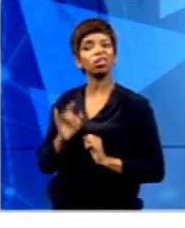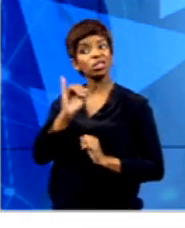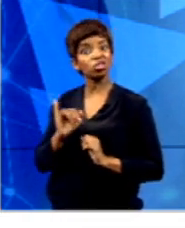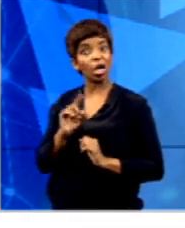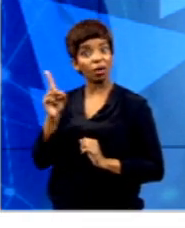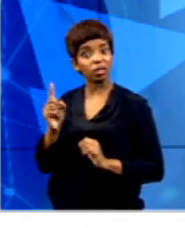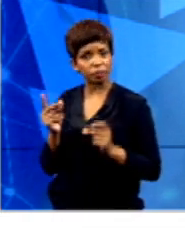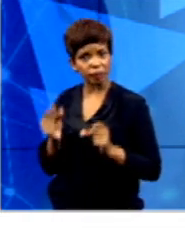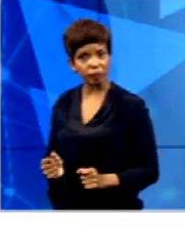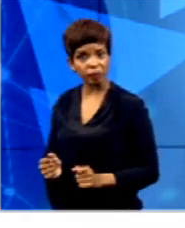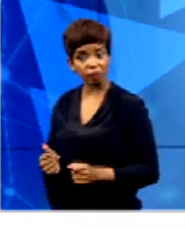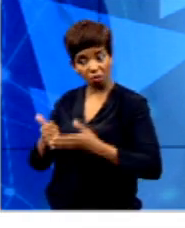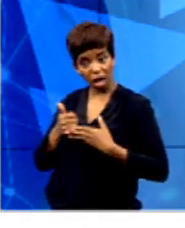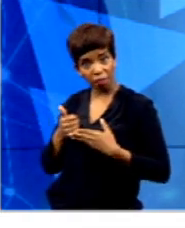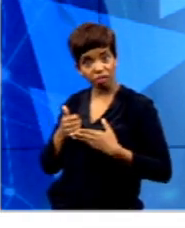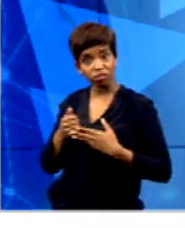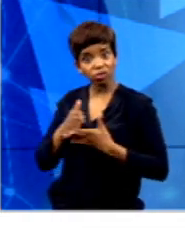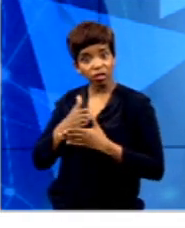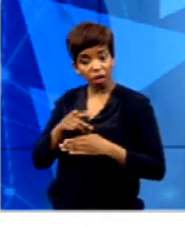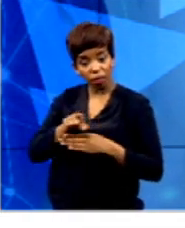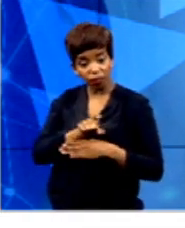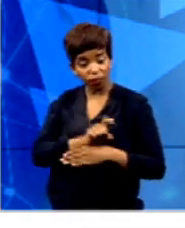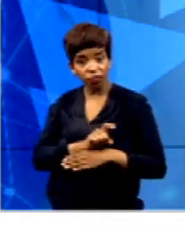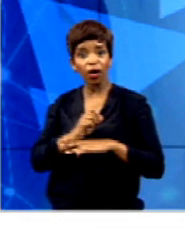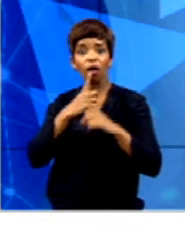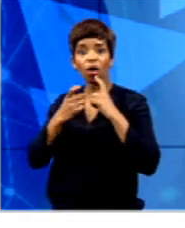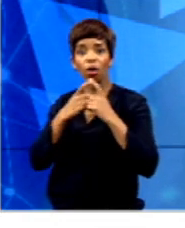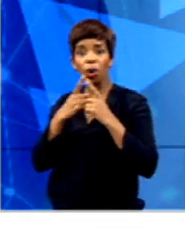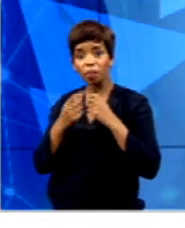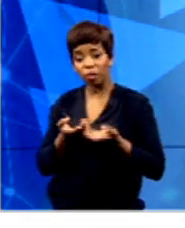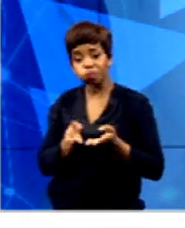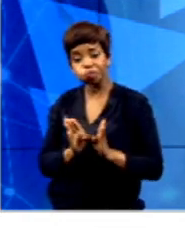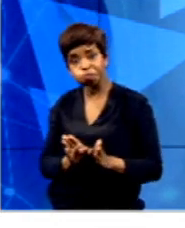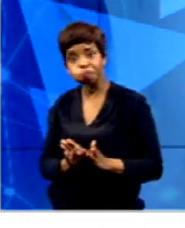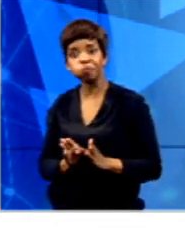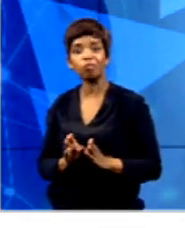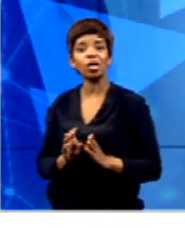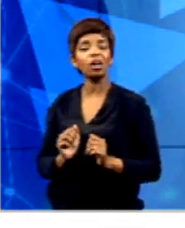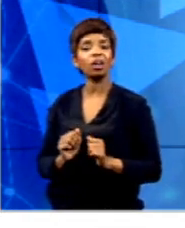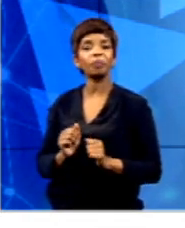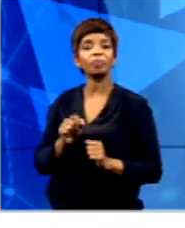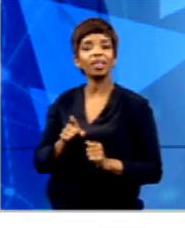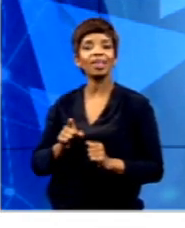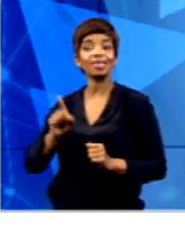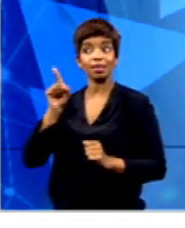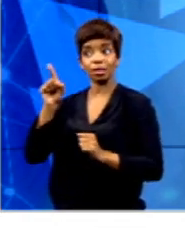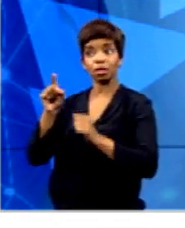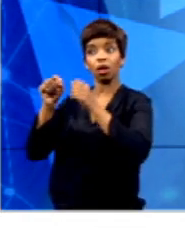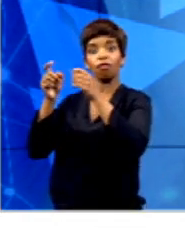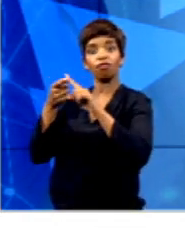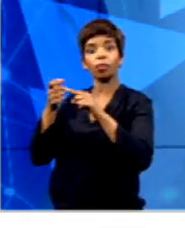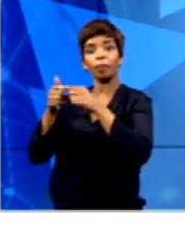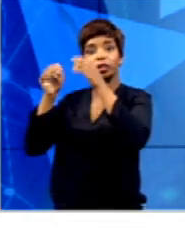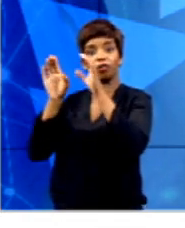will be able to deal with all of these complaints and cases that may come before them. As the ombud from the ombuds